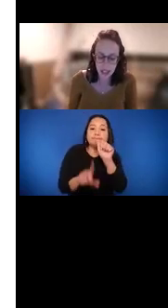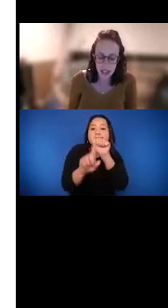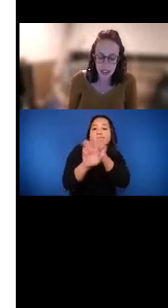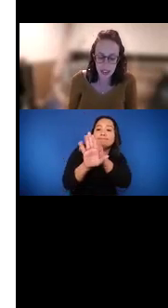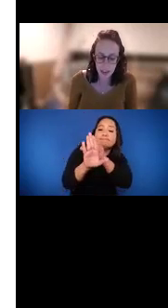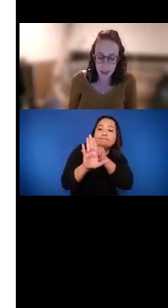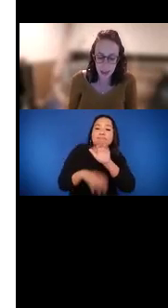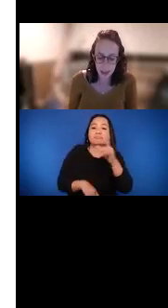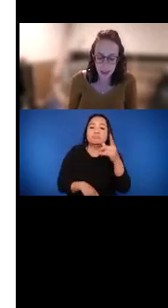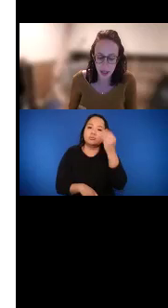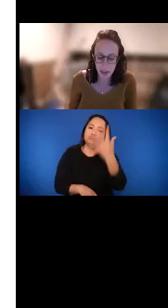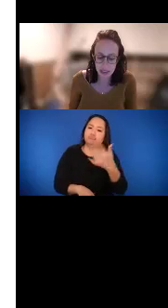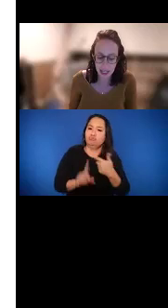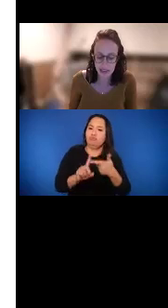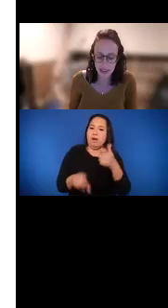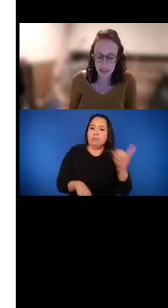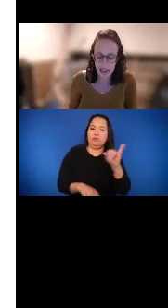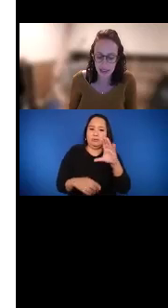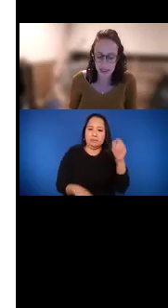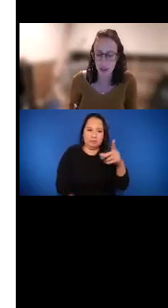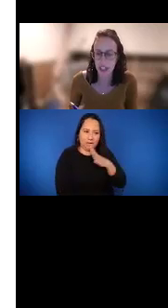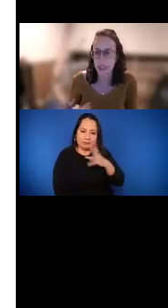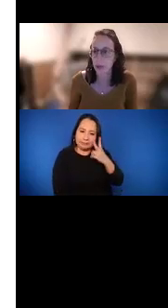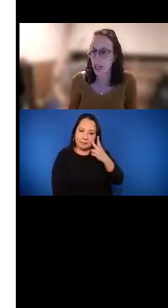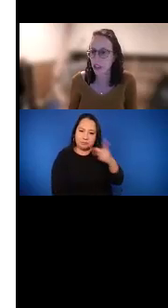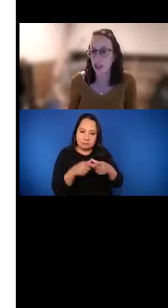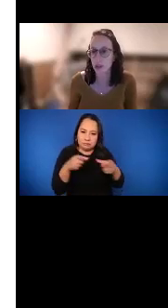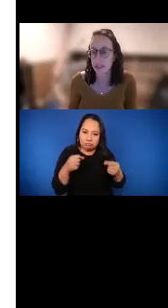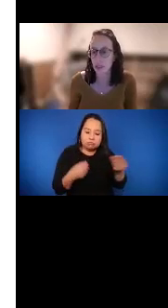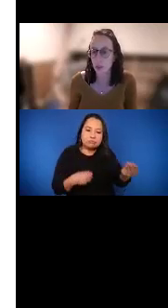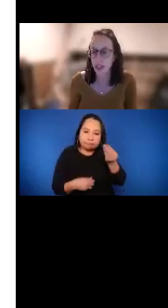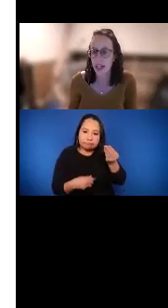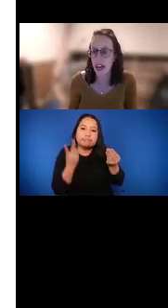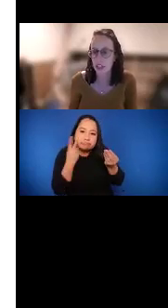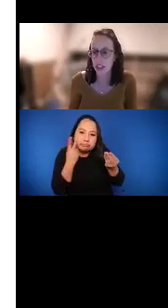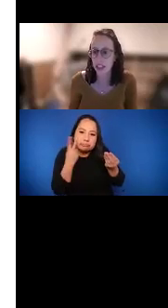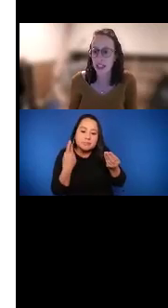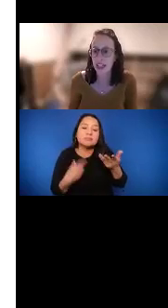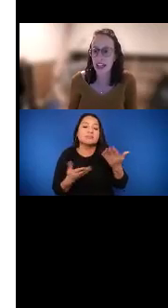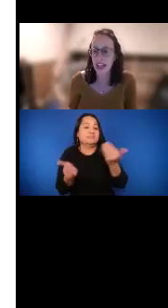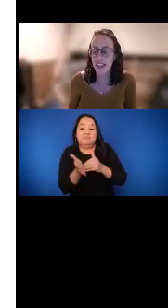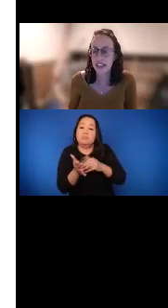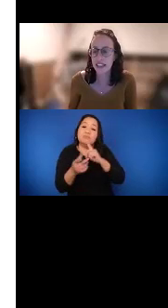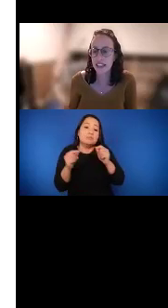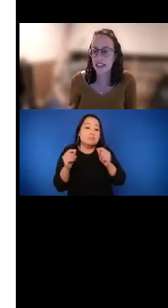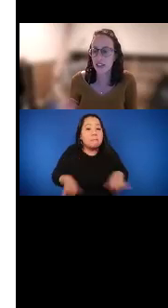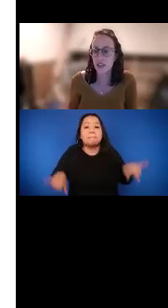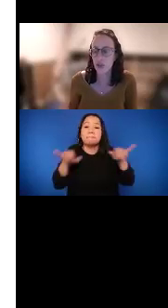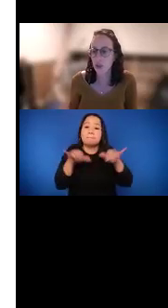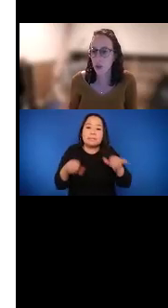And again, a common tactic is trying to pressure you into quick action.